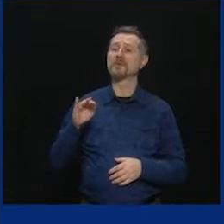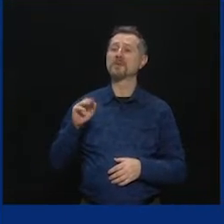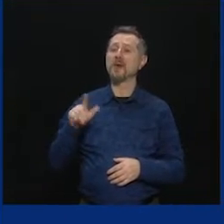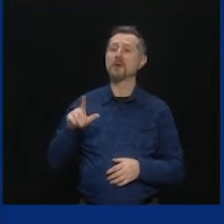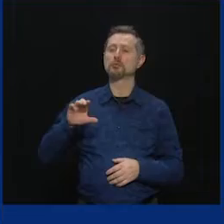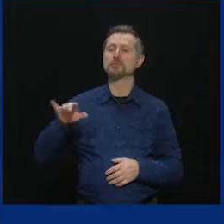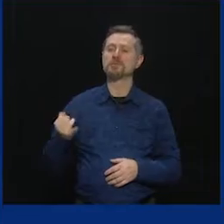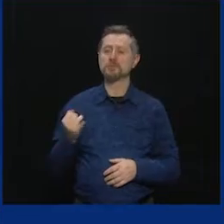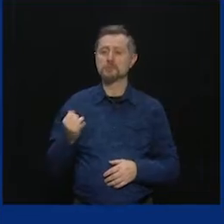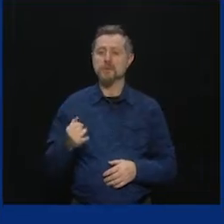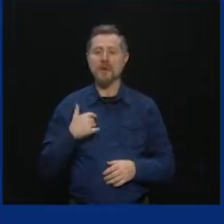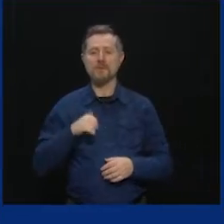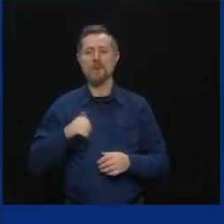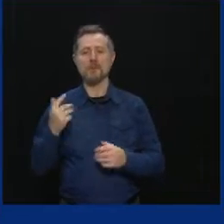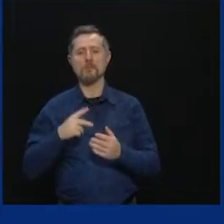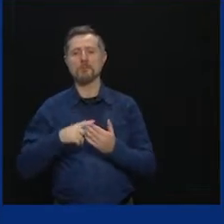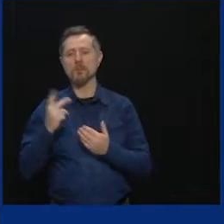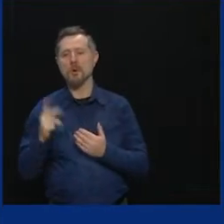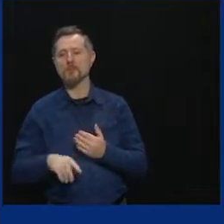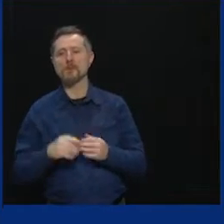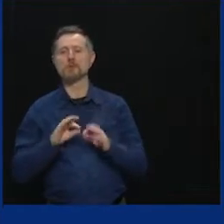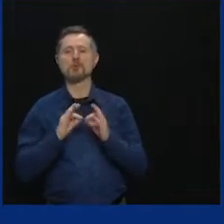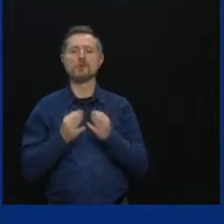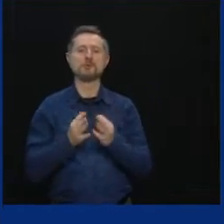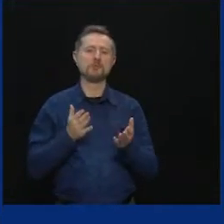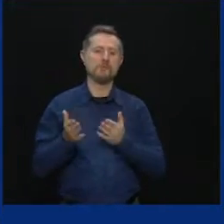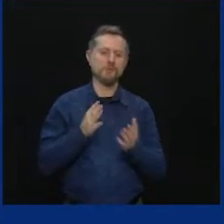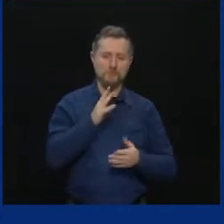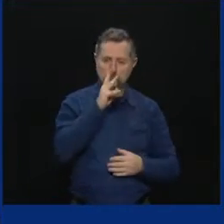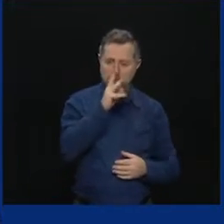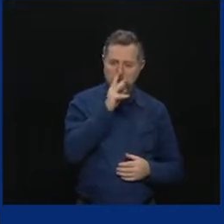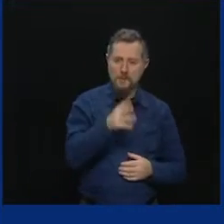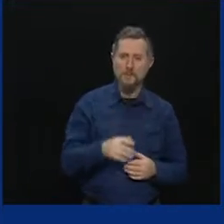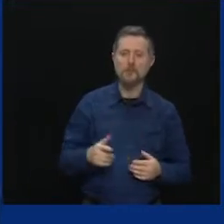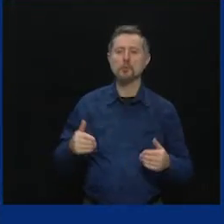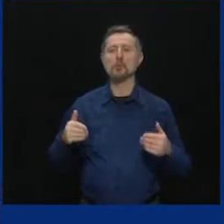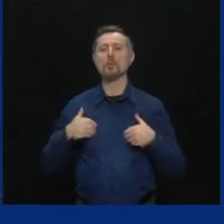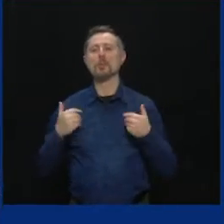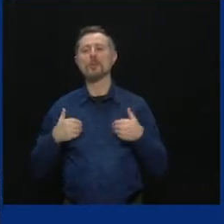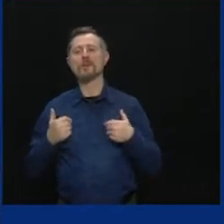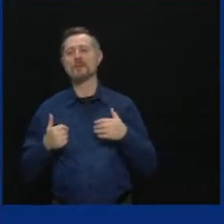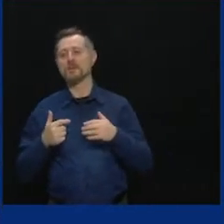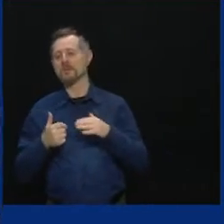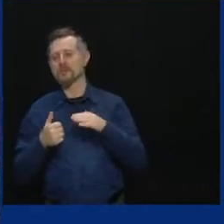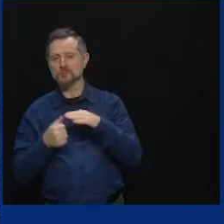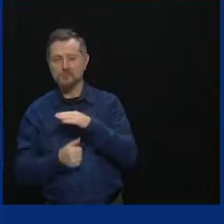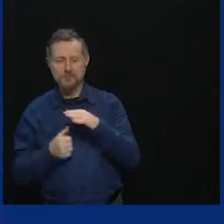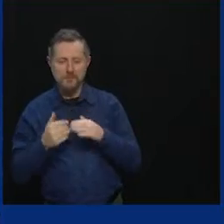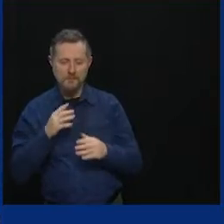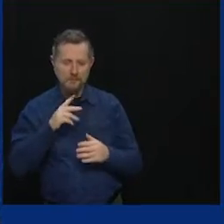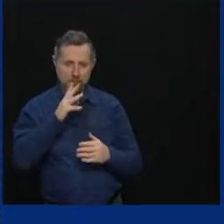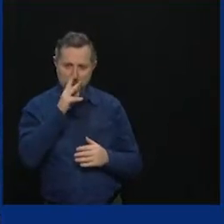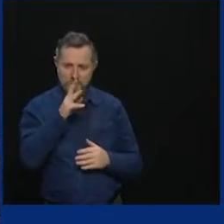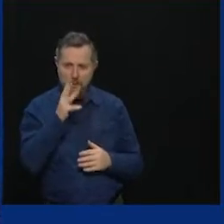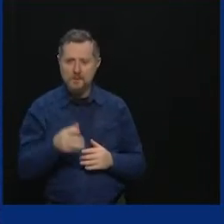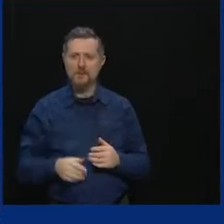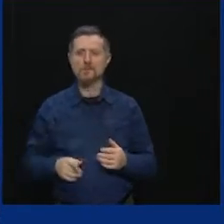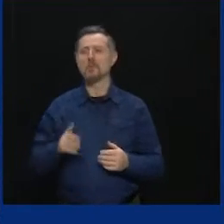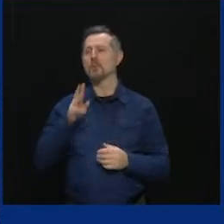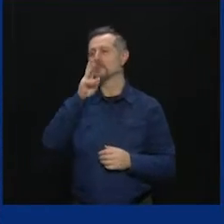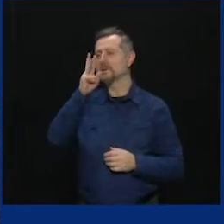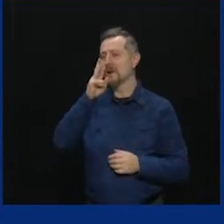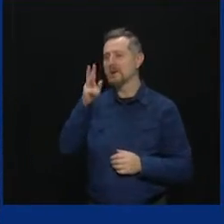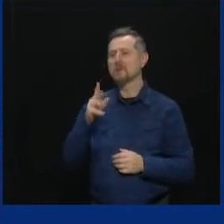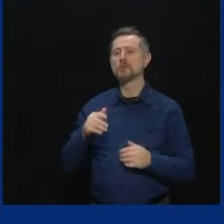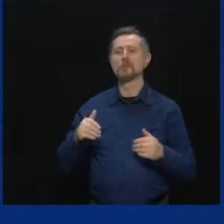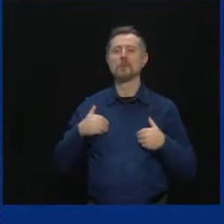like Family Services of Westchester, Youth Shelter of Westchester, the Westchester Youth Bureau,